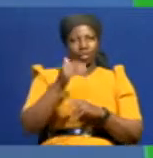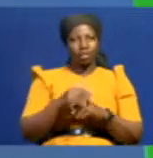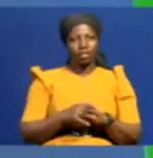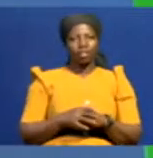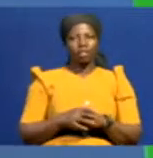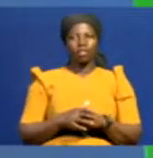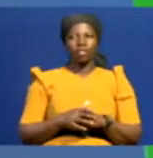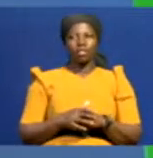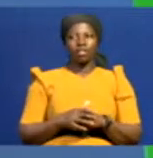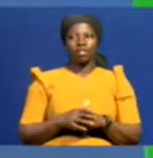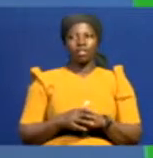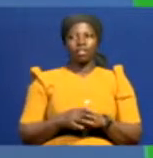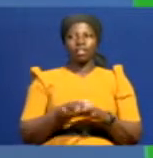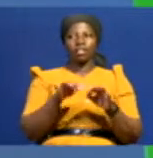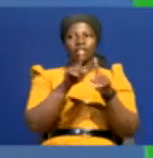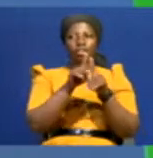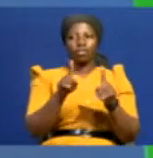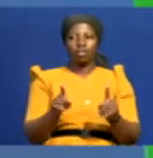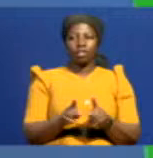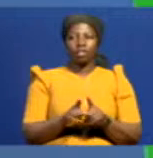and also the